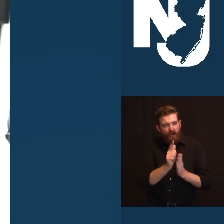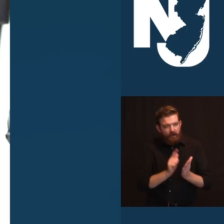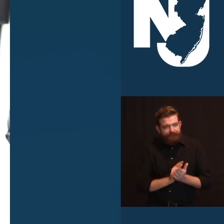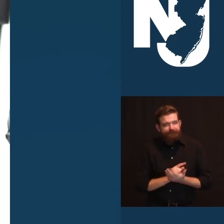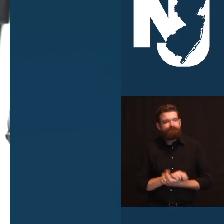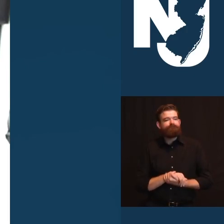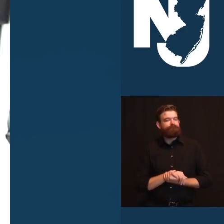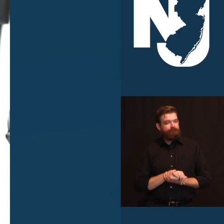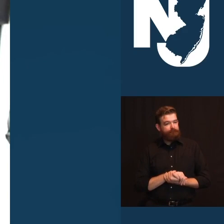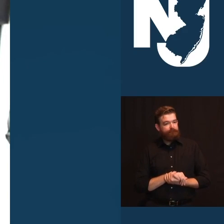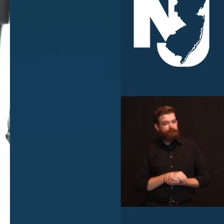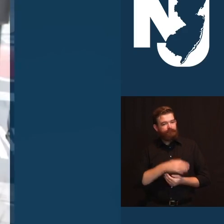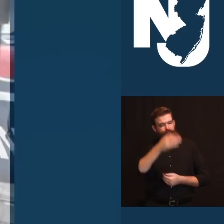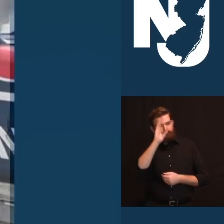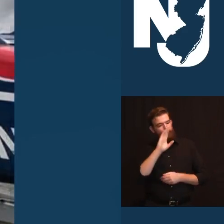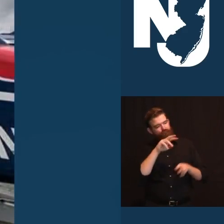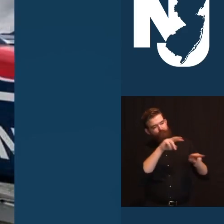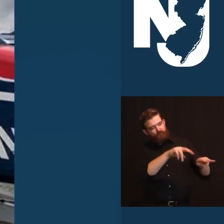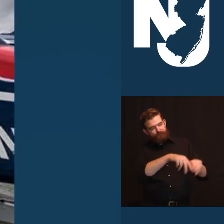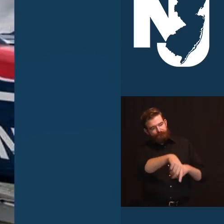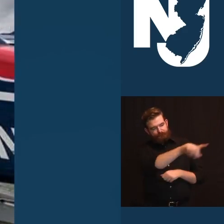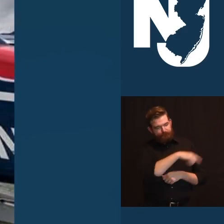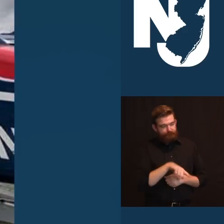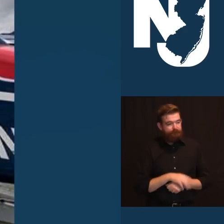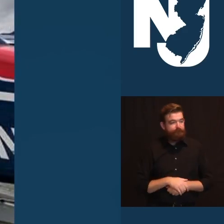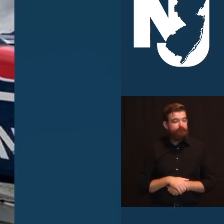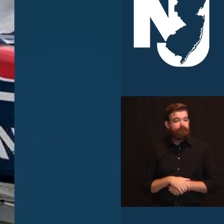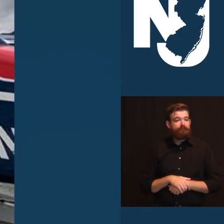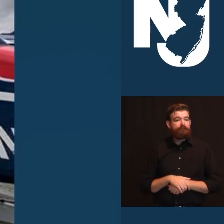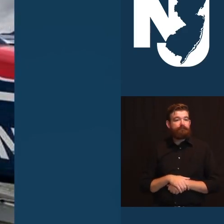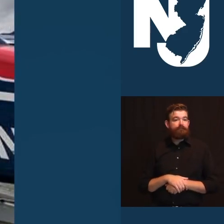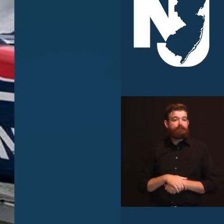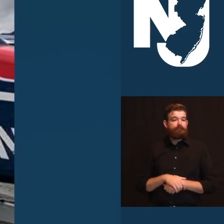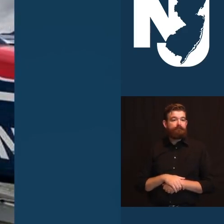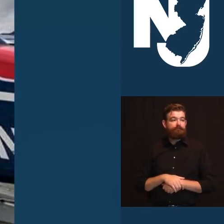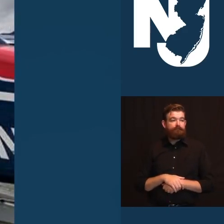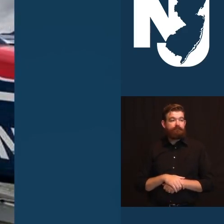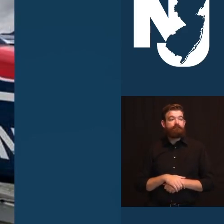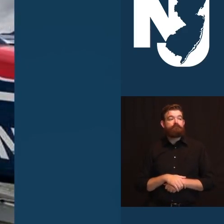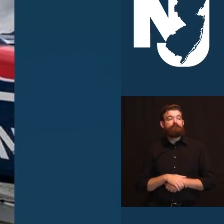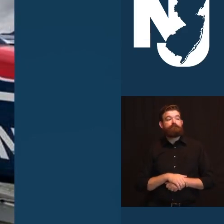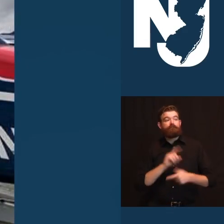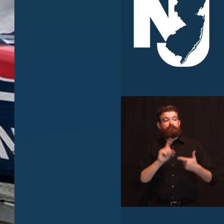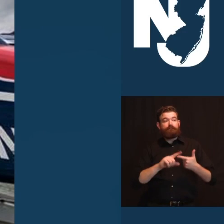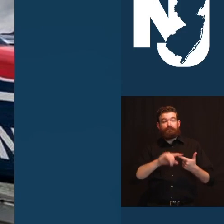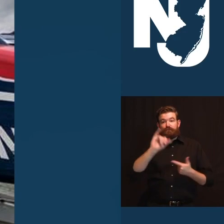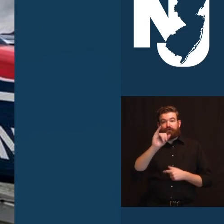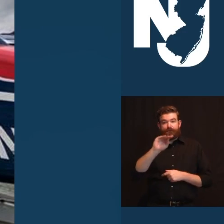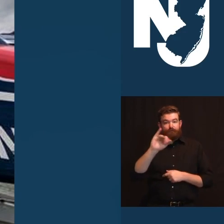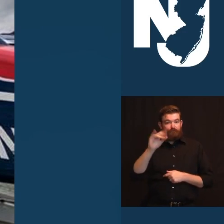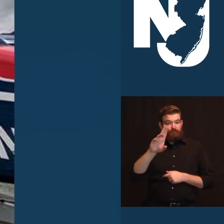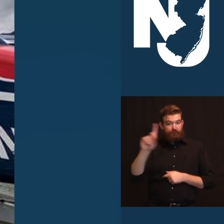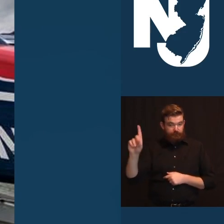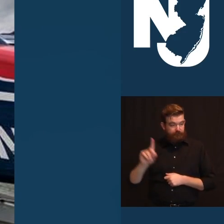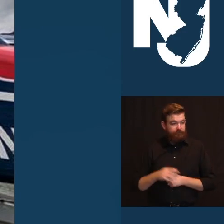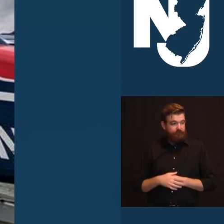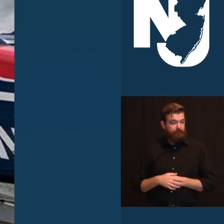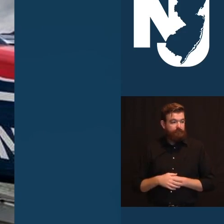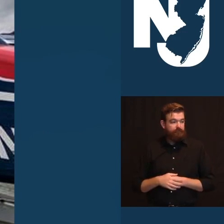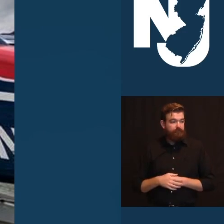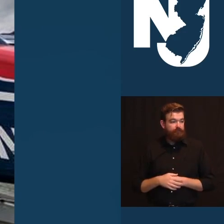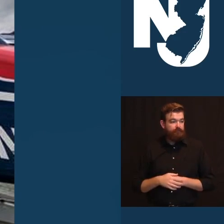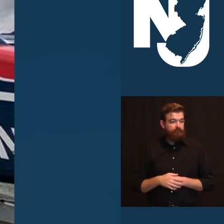family. Next, we recall Jim Judd on the left of Wyckoff, a Midwest transplant to our New Jersey family.